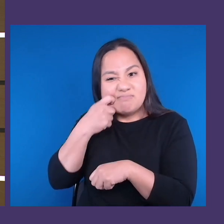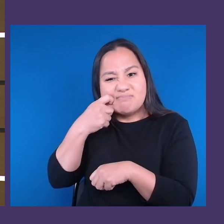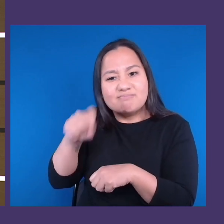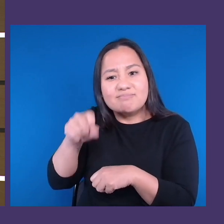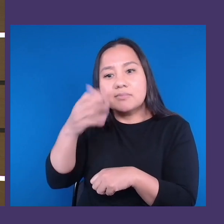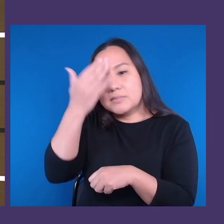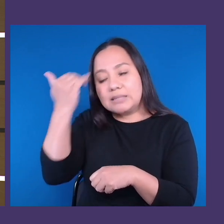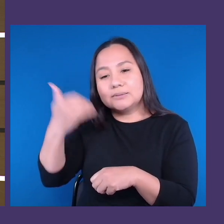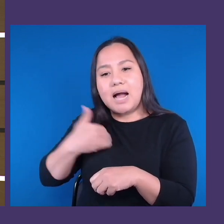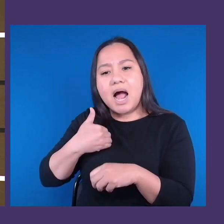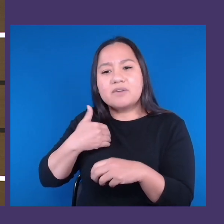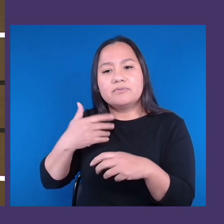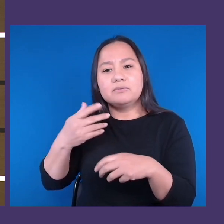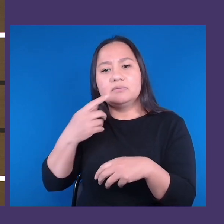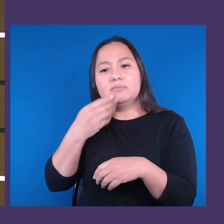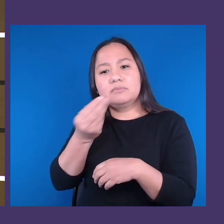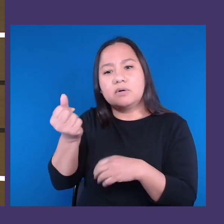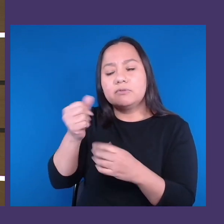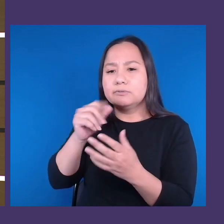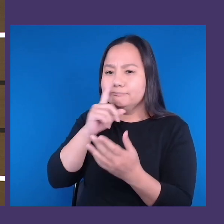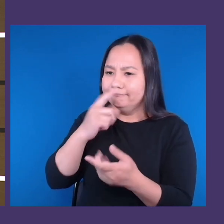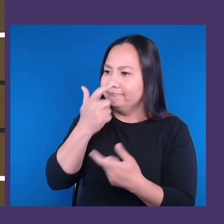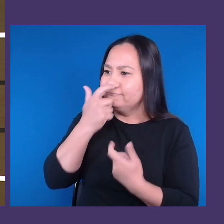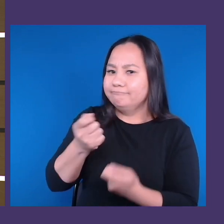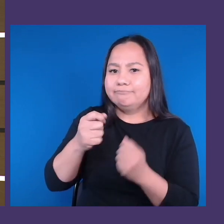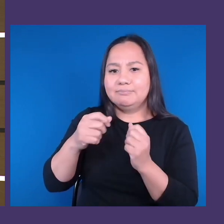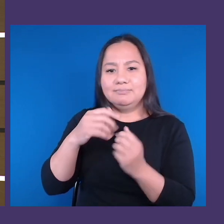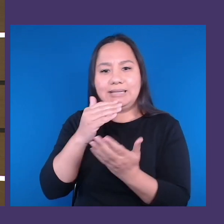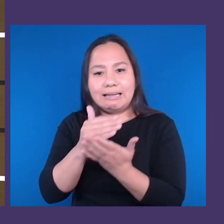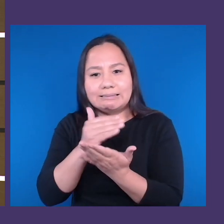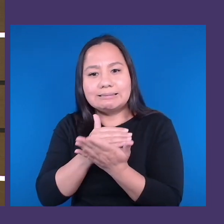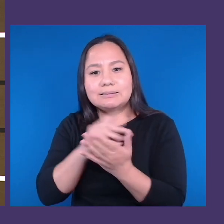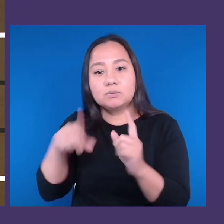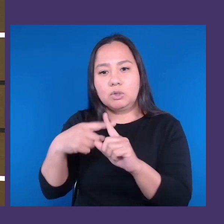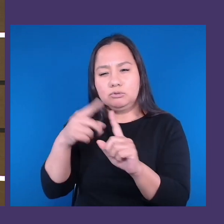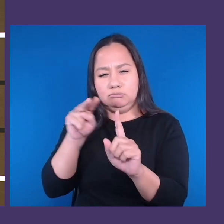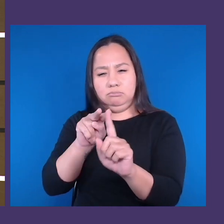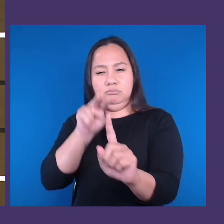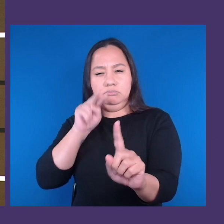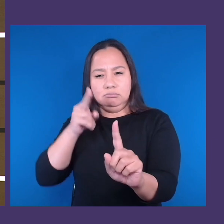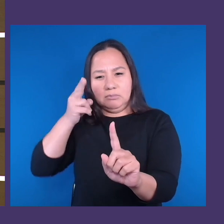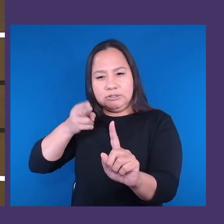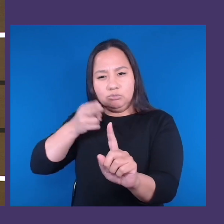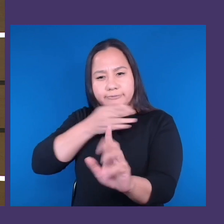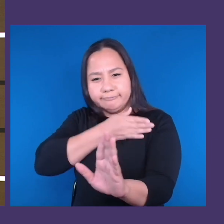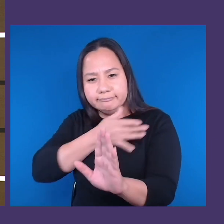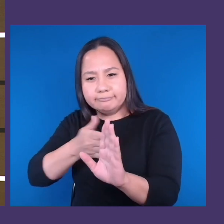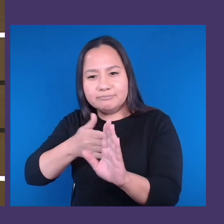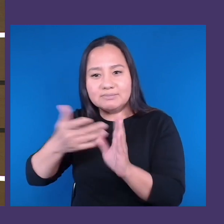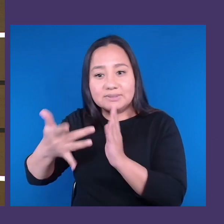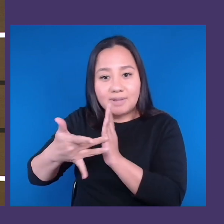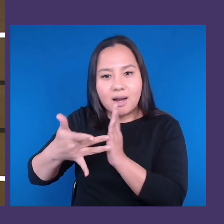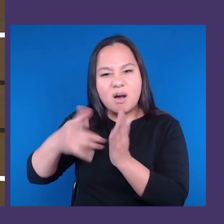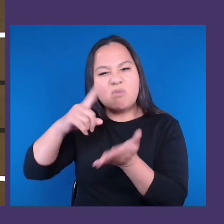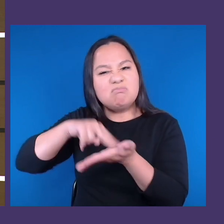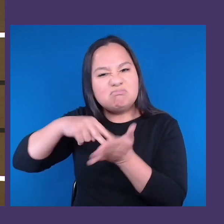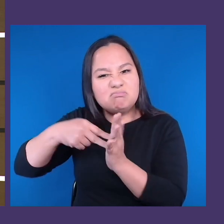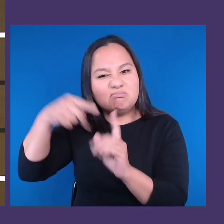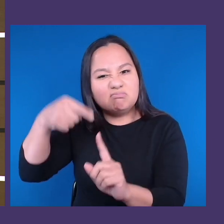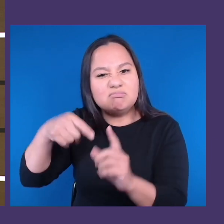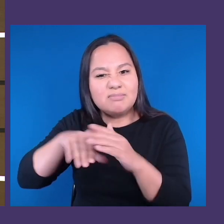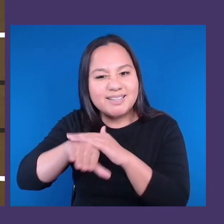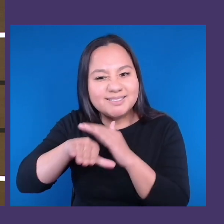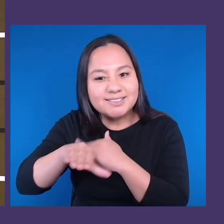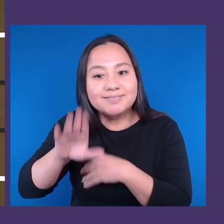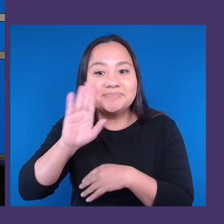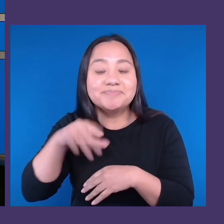lessons when you look at the history of technology and what it means for accessibility. One of the things I've had the opportunity to learn really just